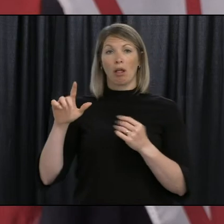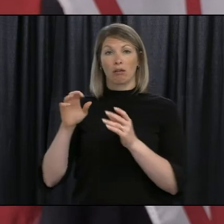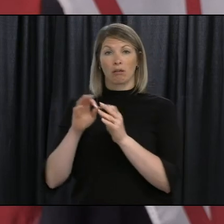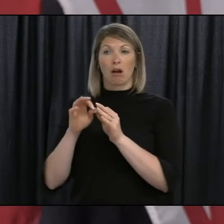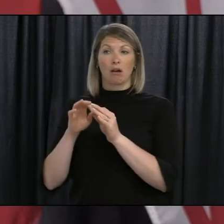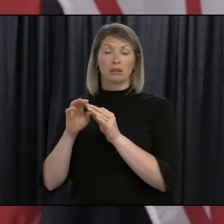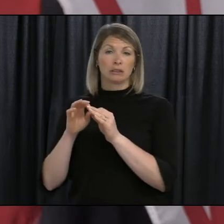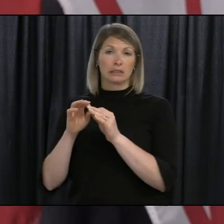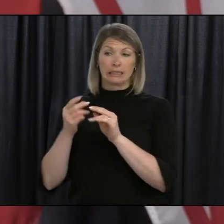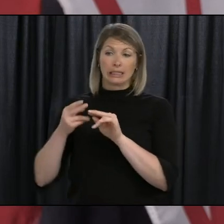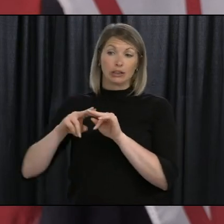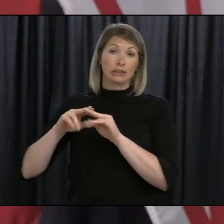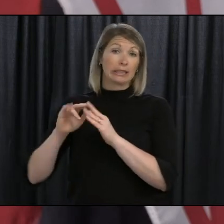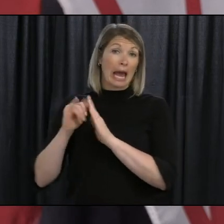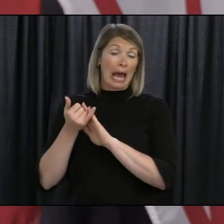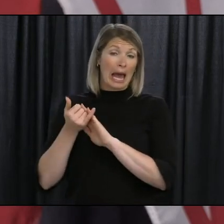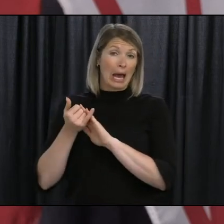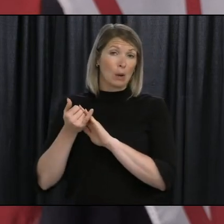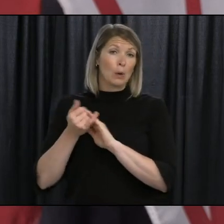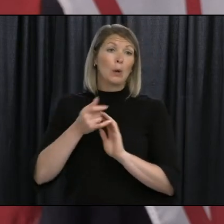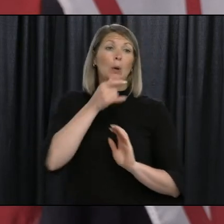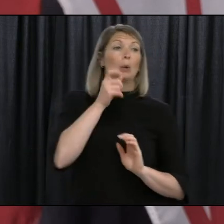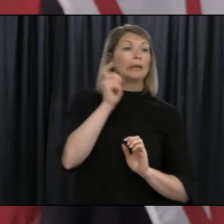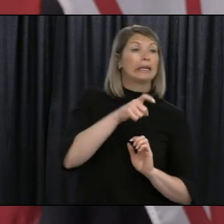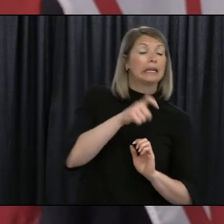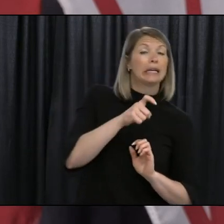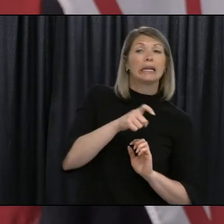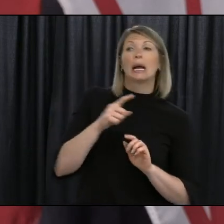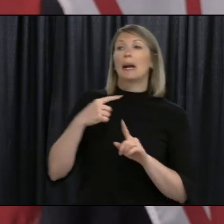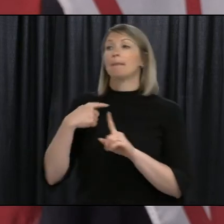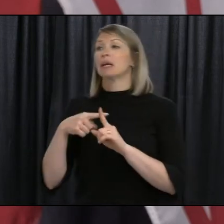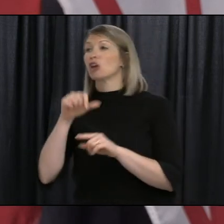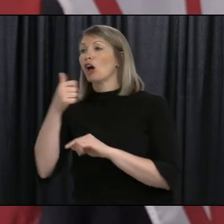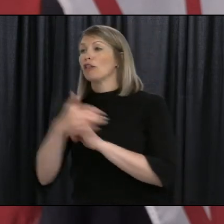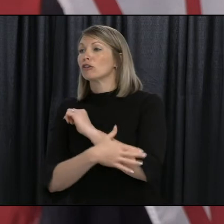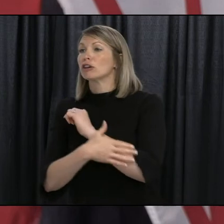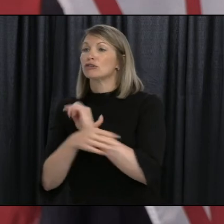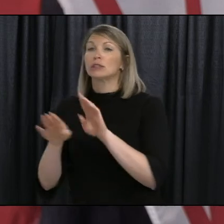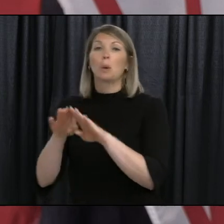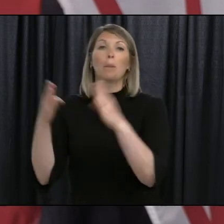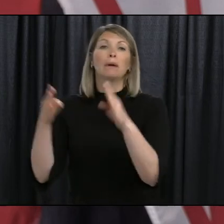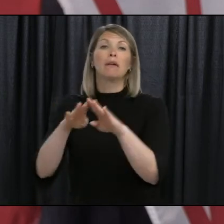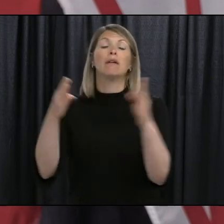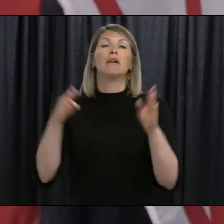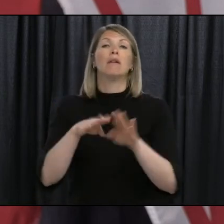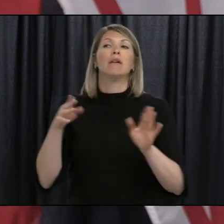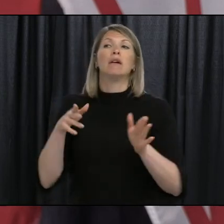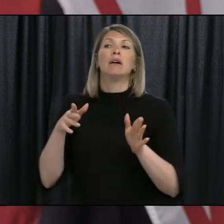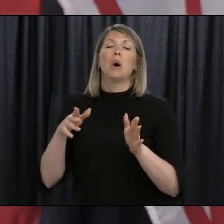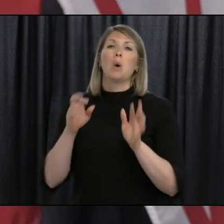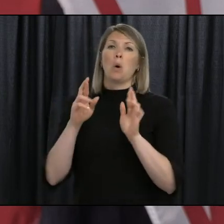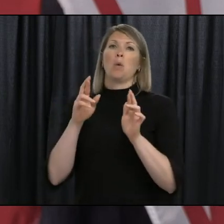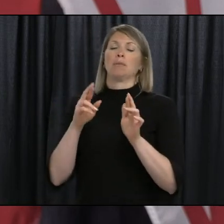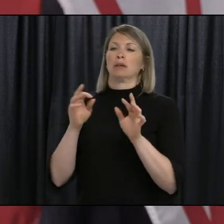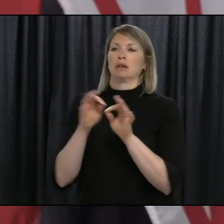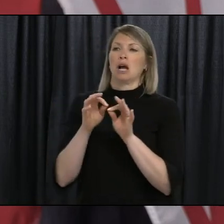as globally people start to see their economies pick up, you